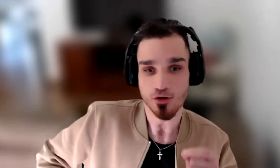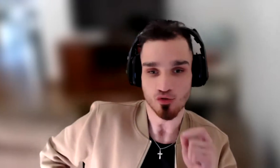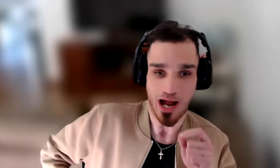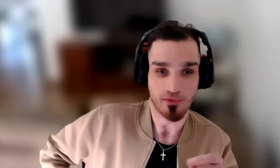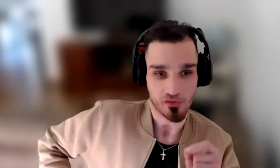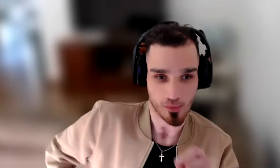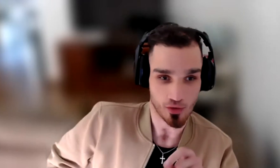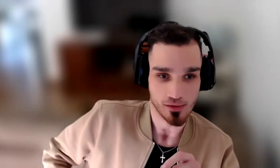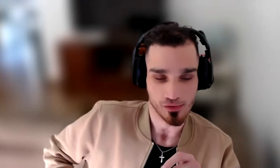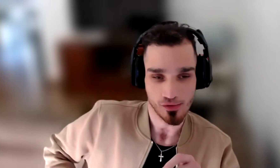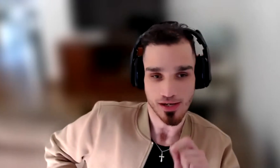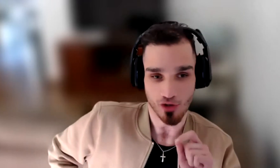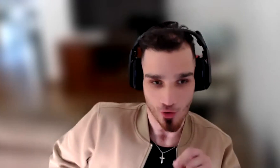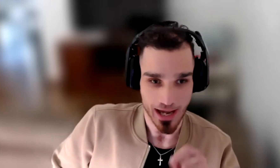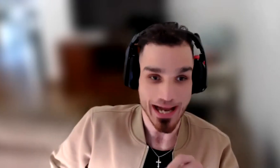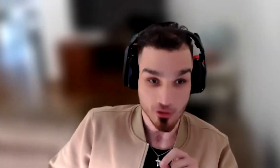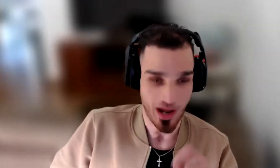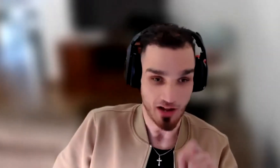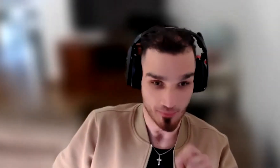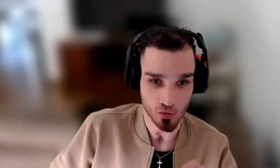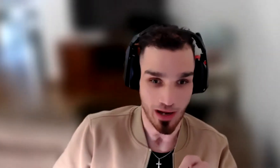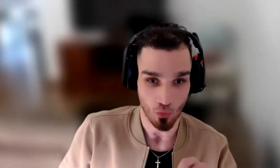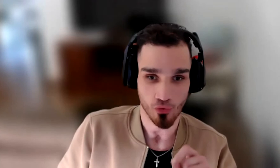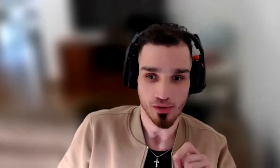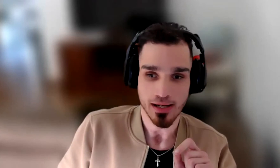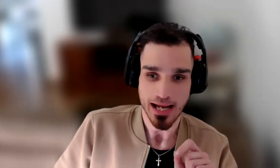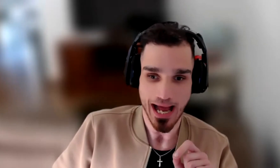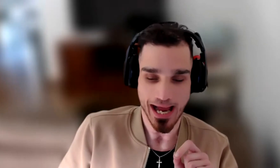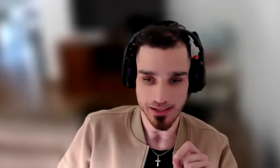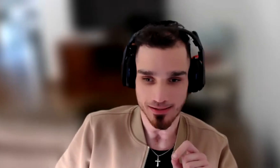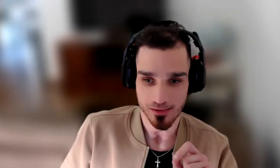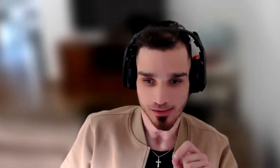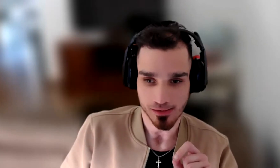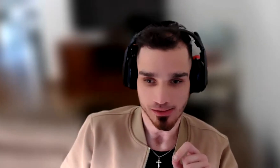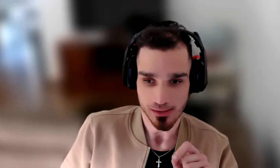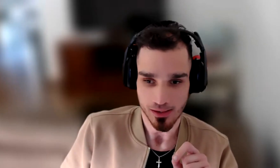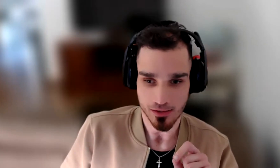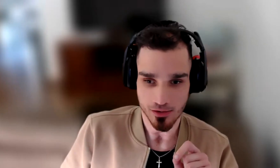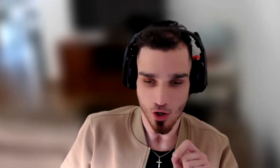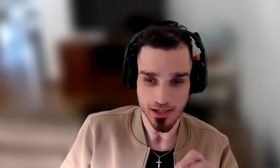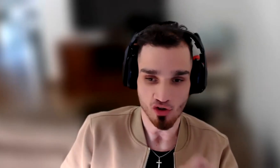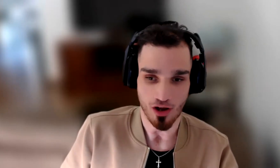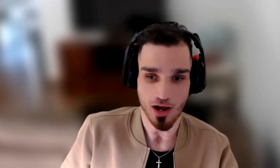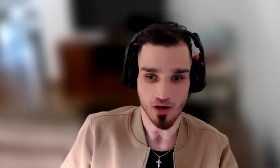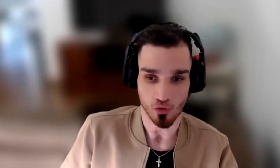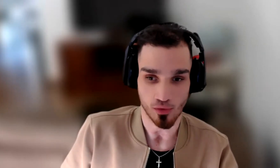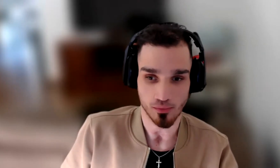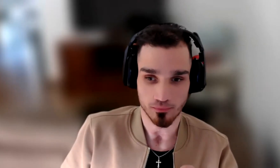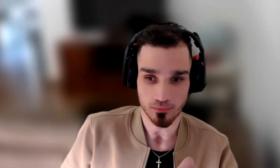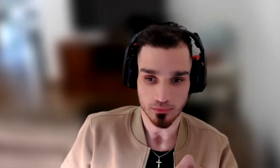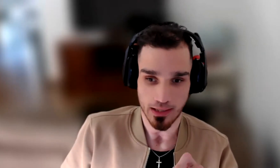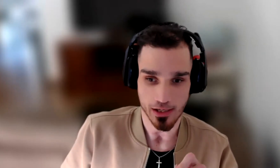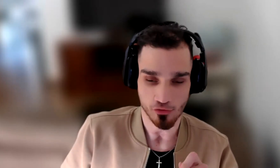it's okay to have a disability. It's okay to have mental health, and you don't need to shy away from